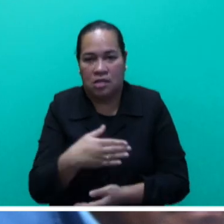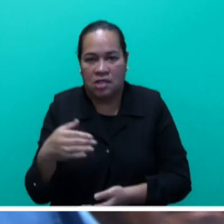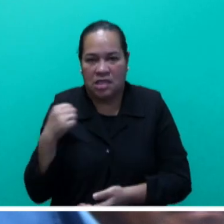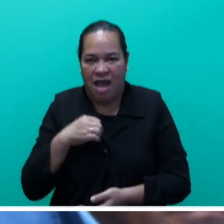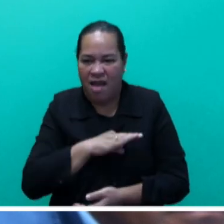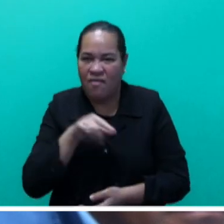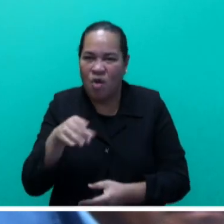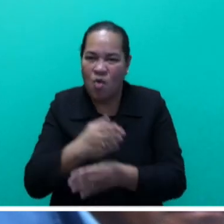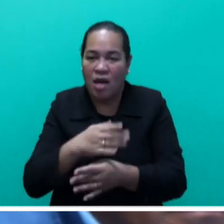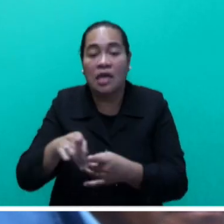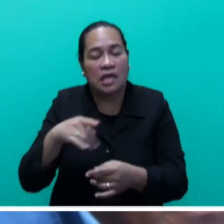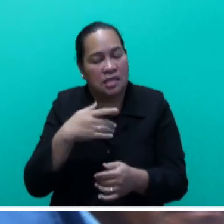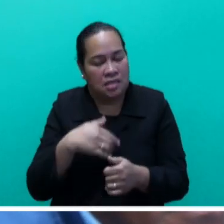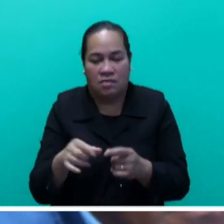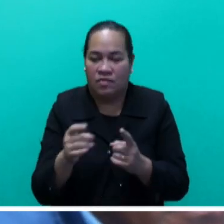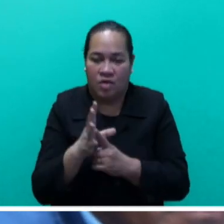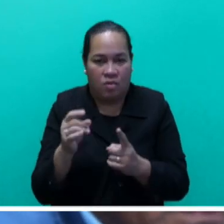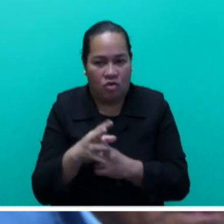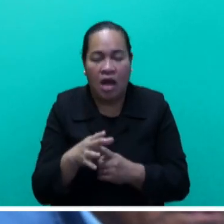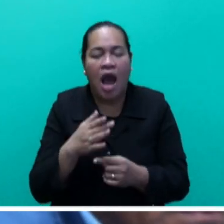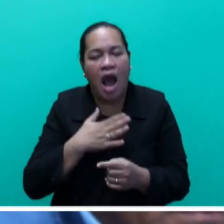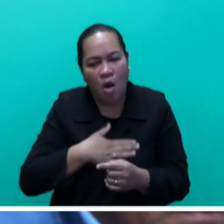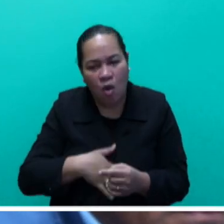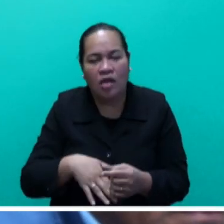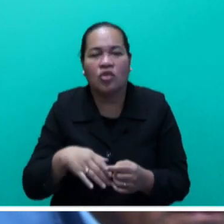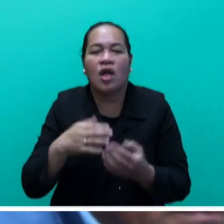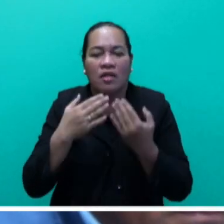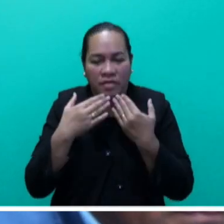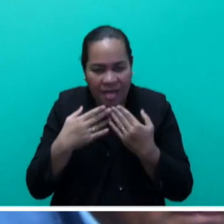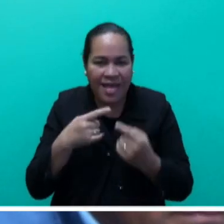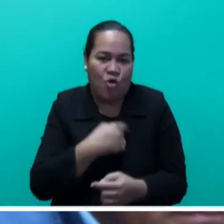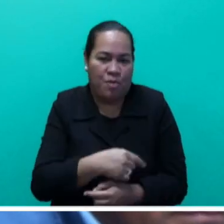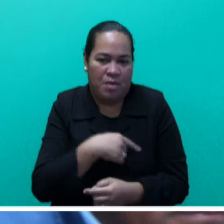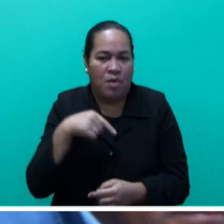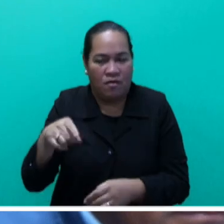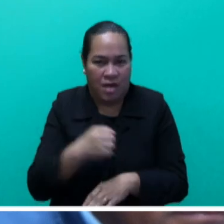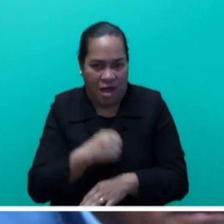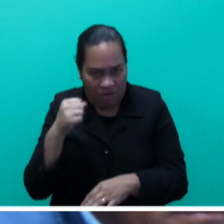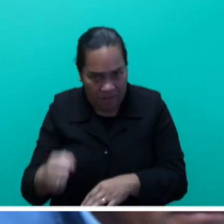highlights of the new budget. I wish to laud the commitment of the coalition government